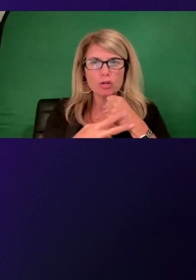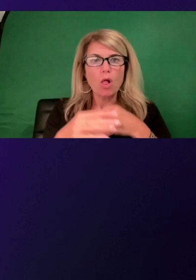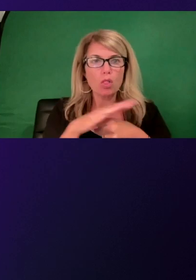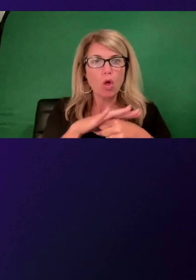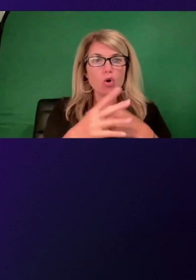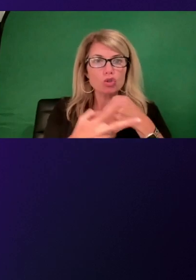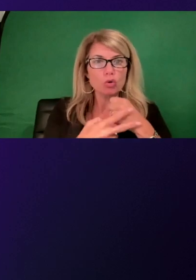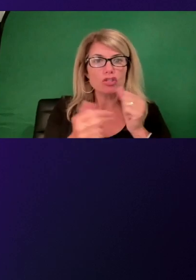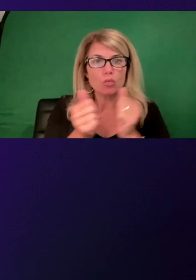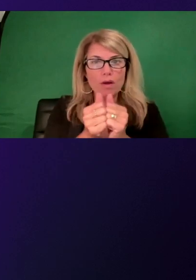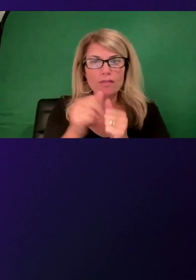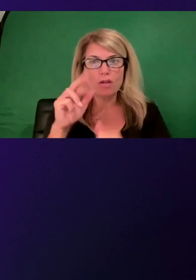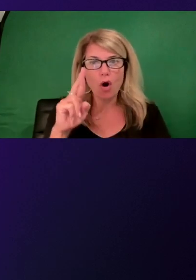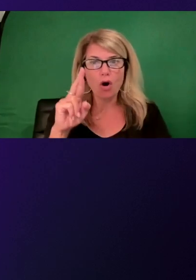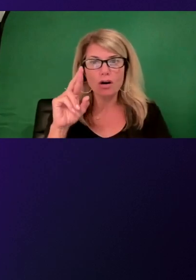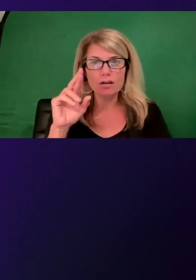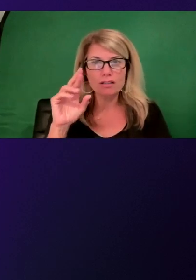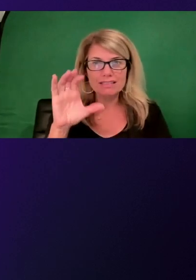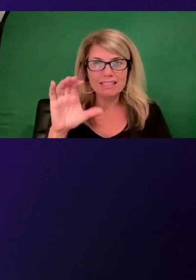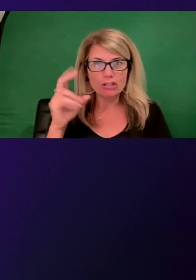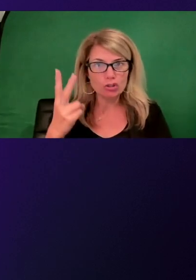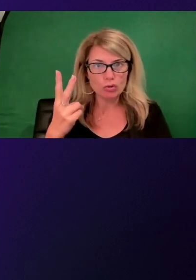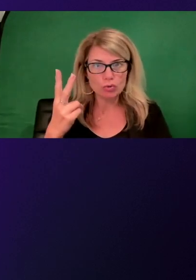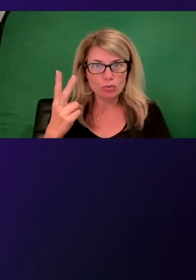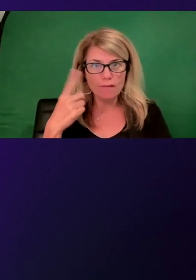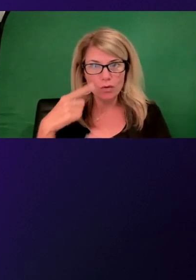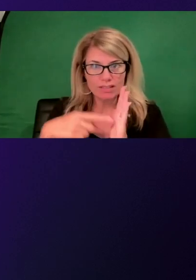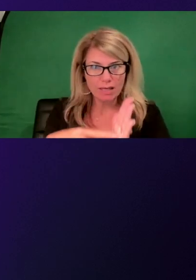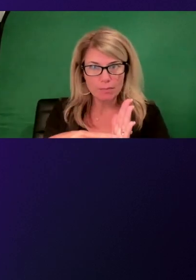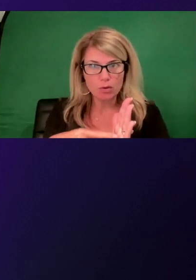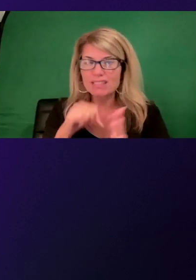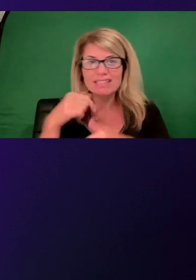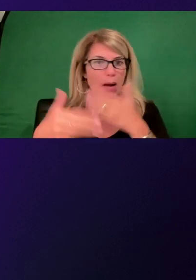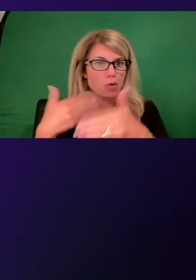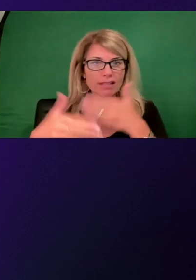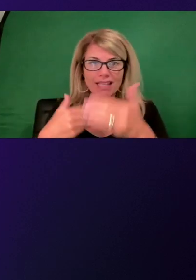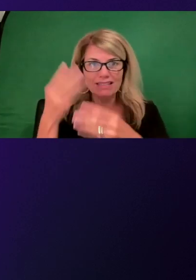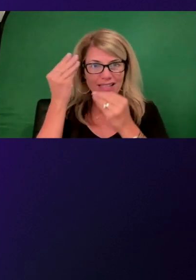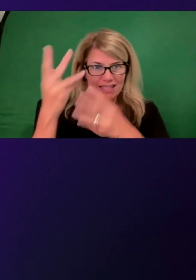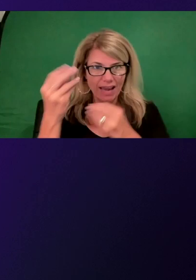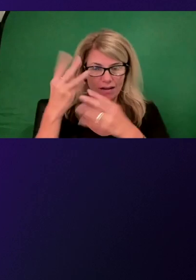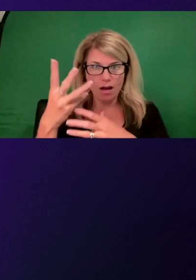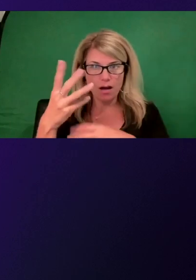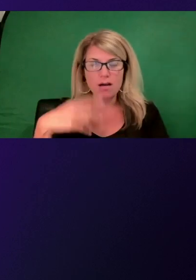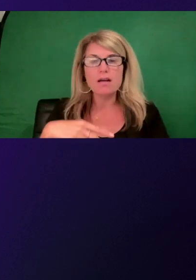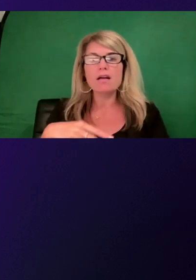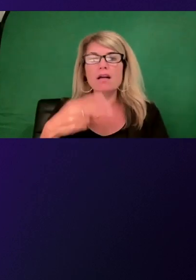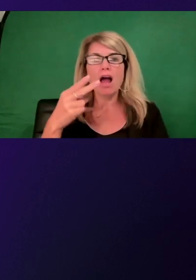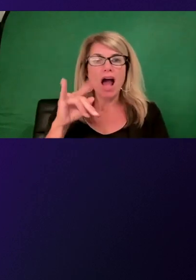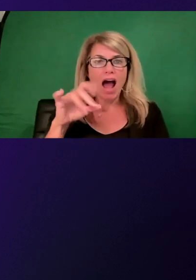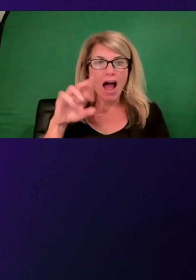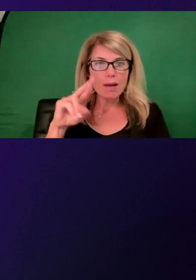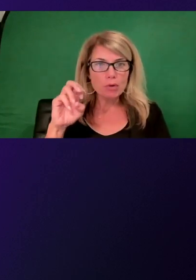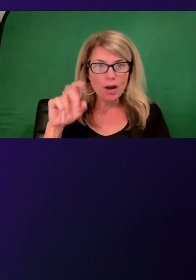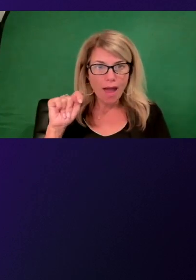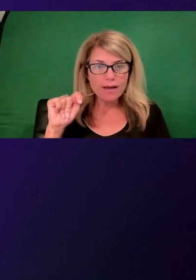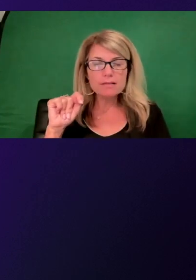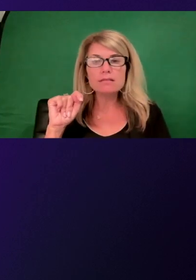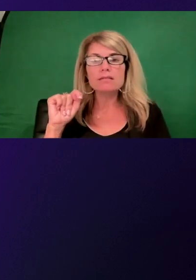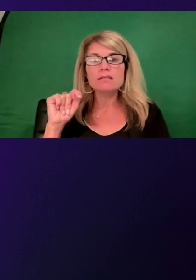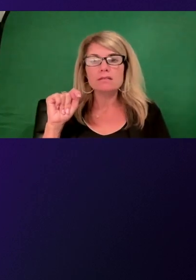your EC2 instance, does not persist the data when the instance hibernates, or